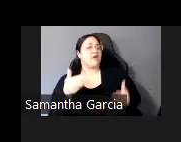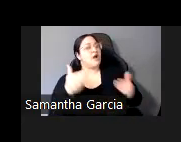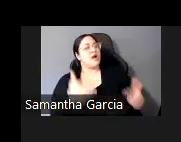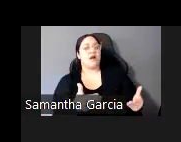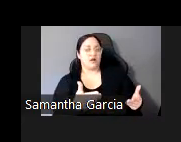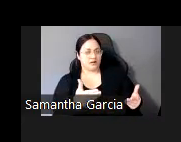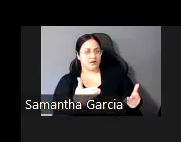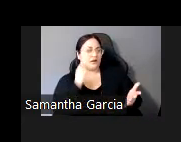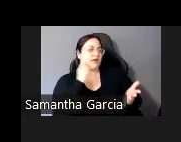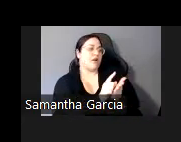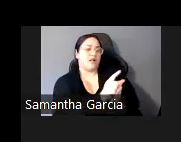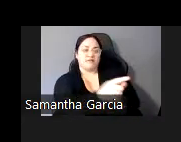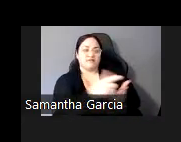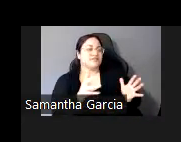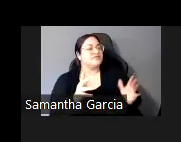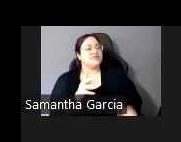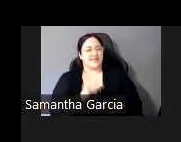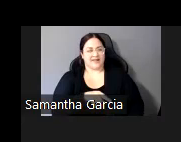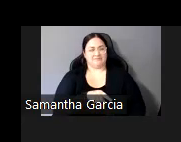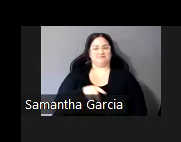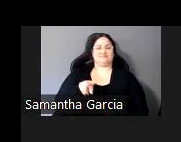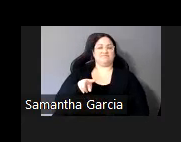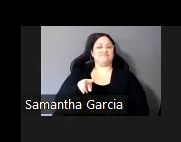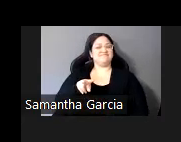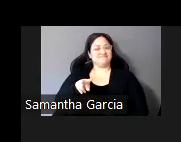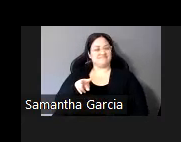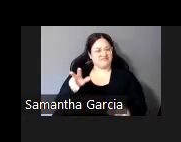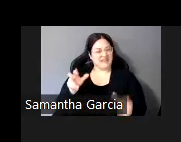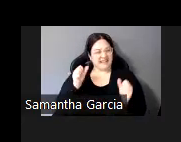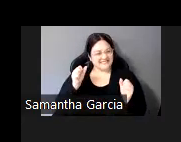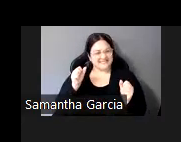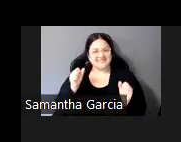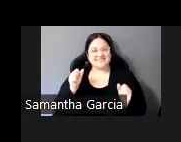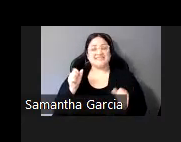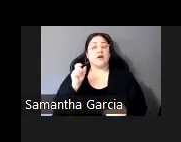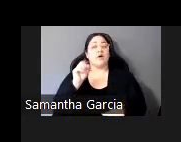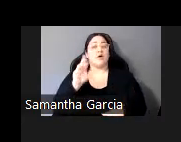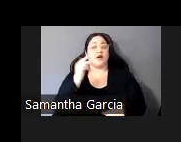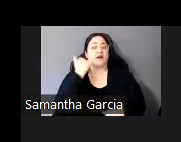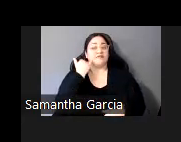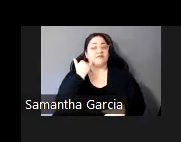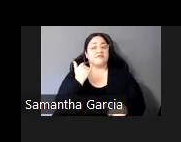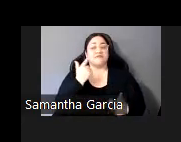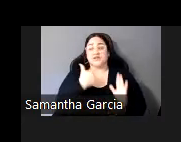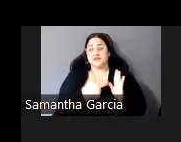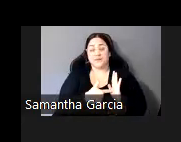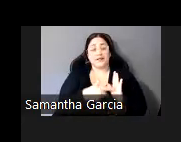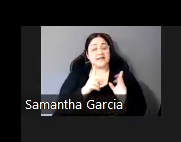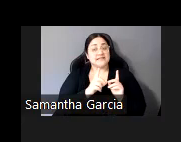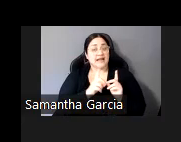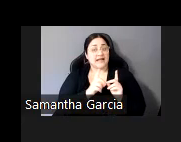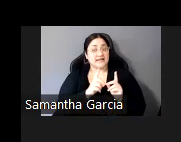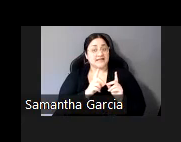few days or weeks. If the person wants to move quickly to a private mode of communication, so if you're on a dating